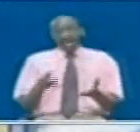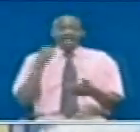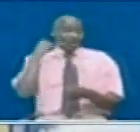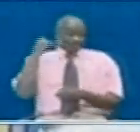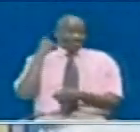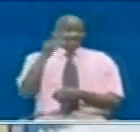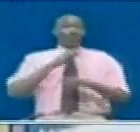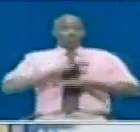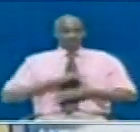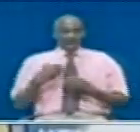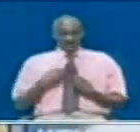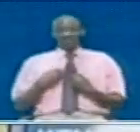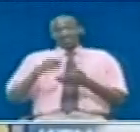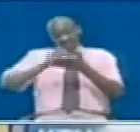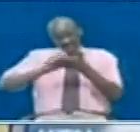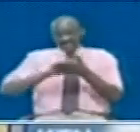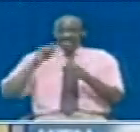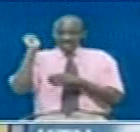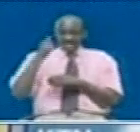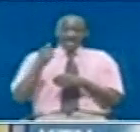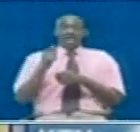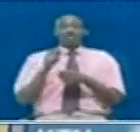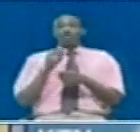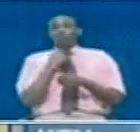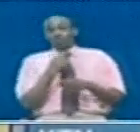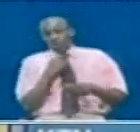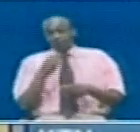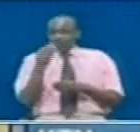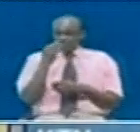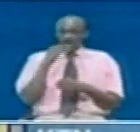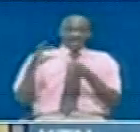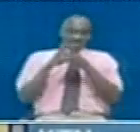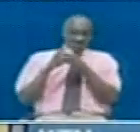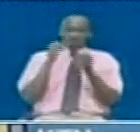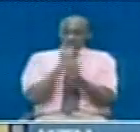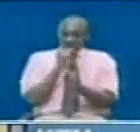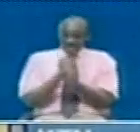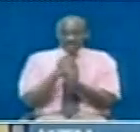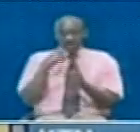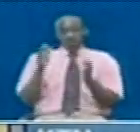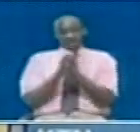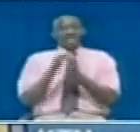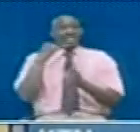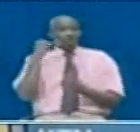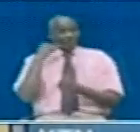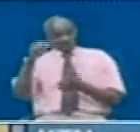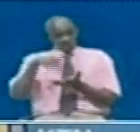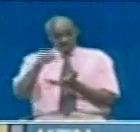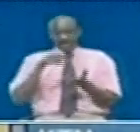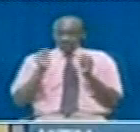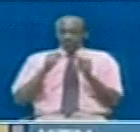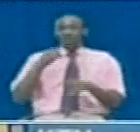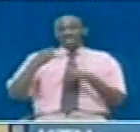relief. A signed deal between Kenya Union of Commercial, Food and Allied Workers and Nakumatt will see Nakumatt employees